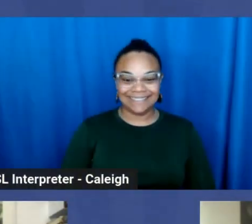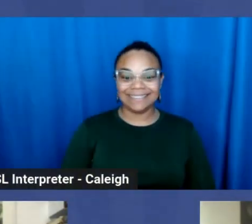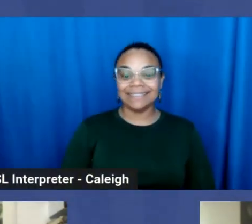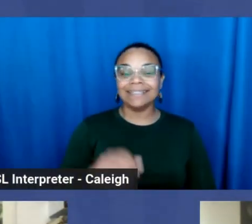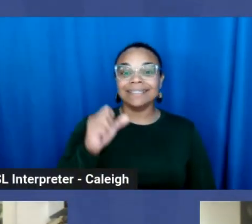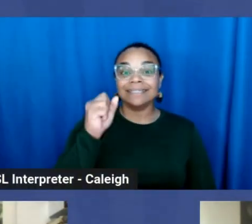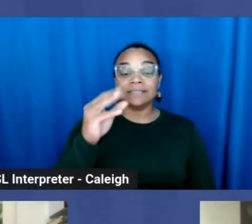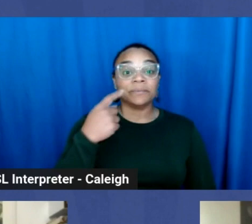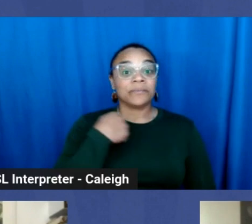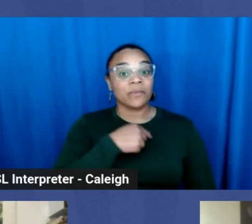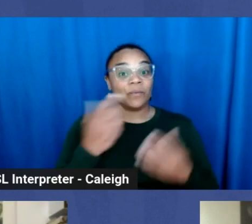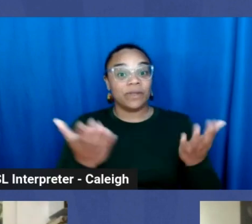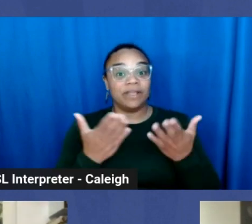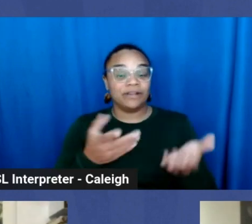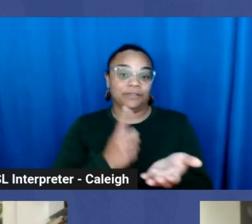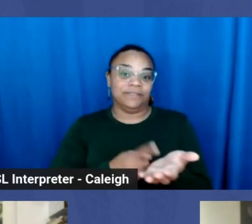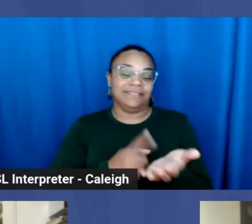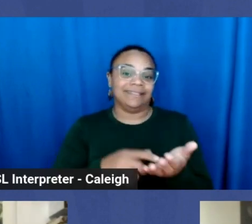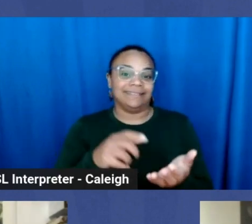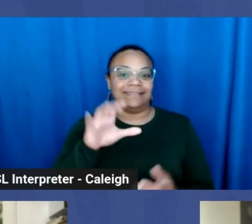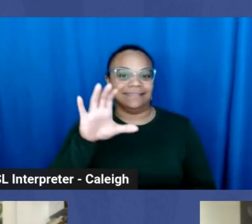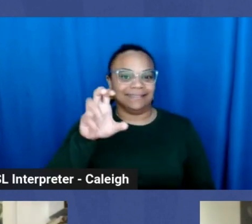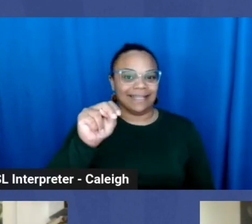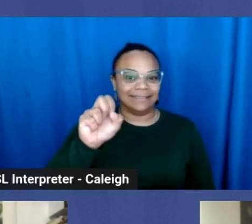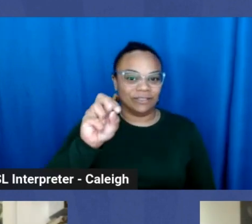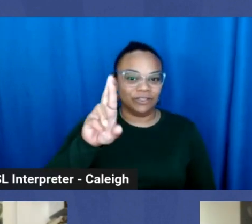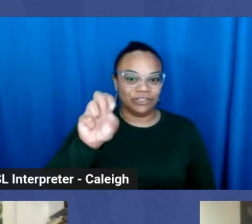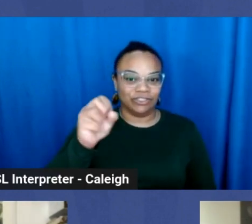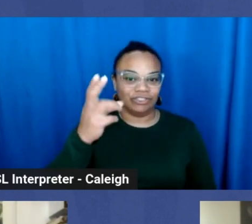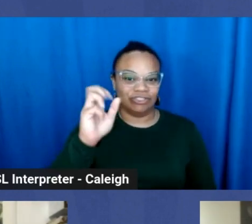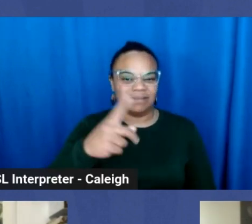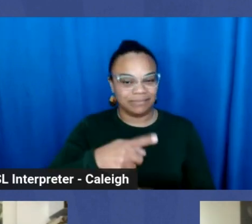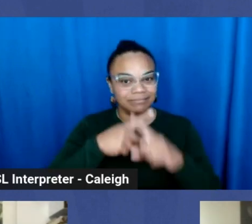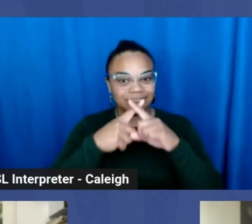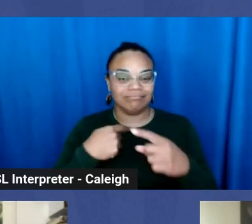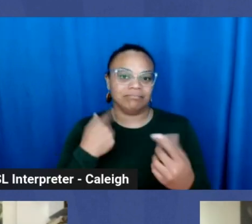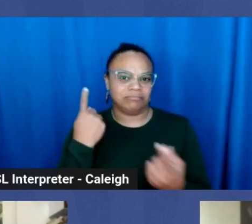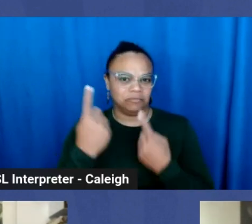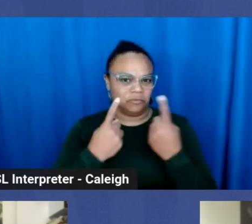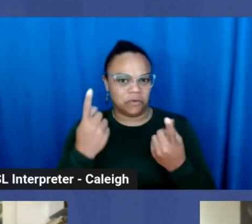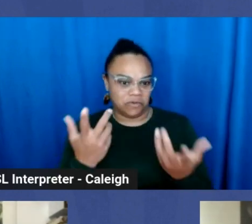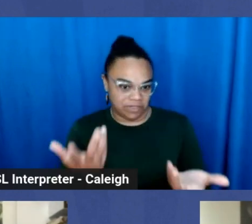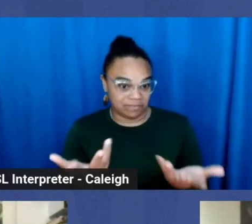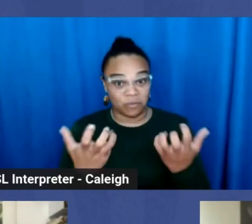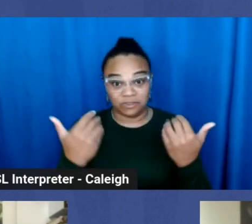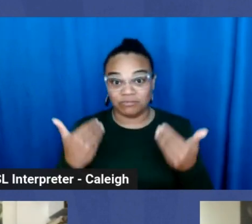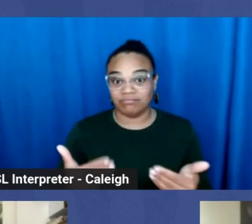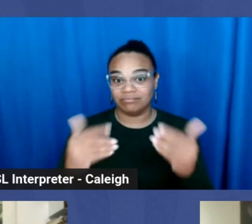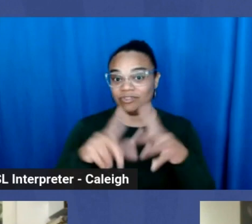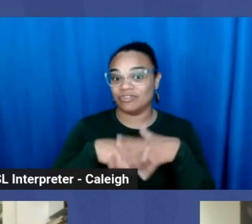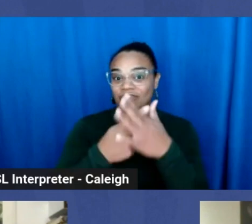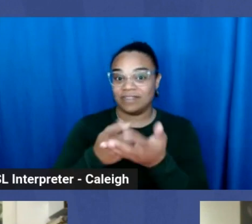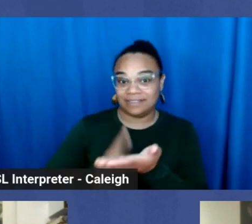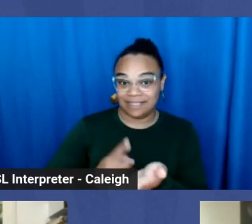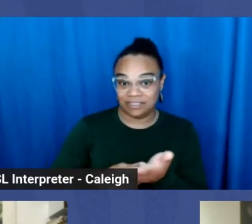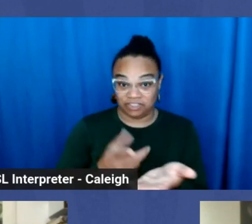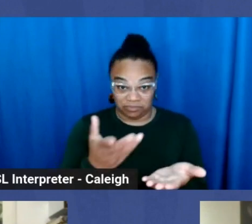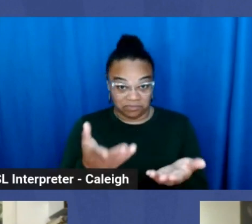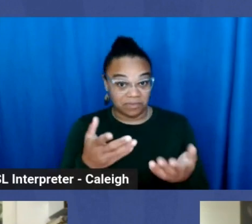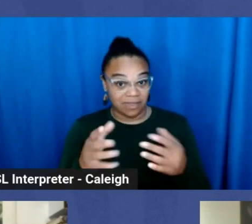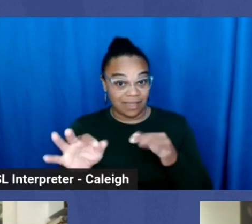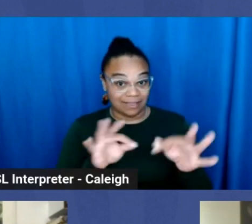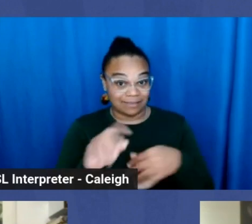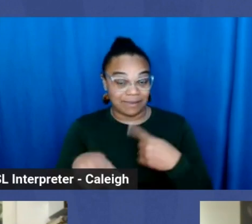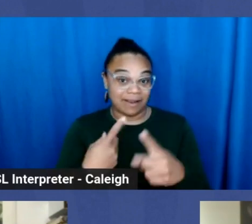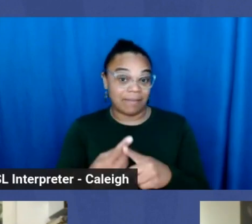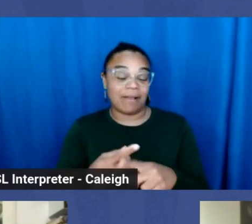So we're here to talk about censorship today, and I was wondering if, just to sort of get us started, you could tell us a little bit